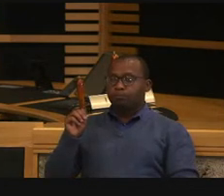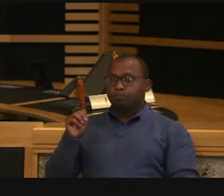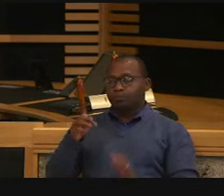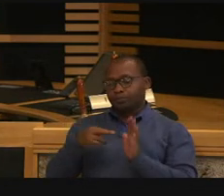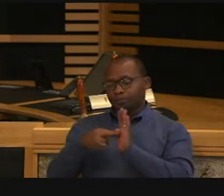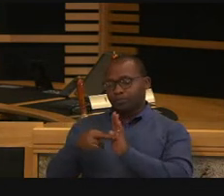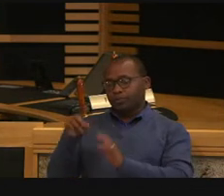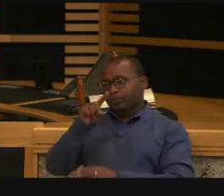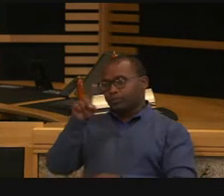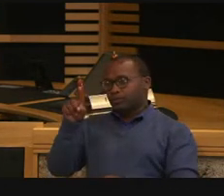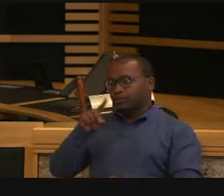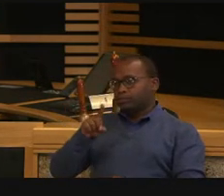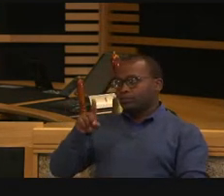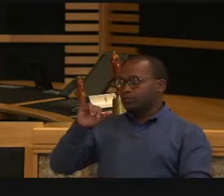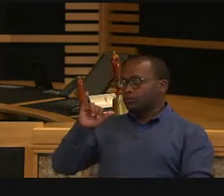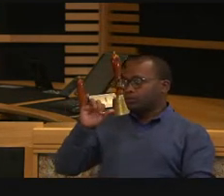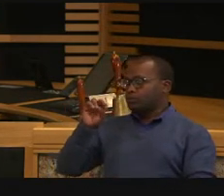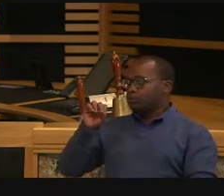4 minutes.